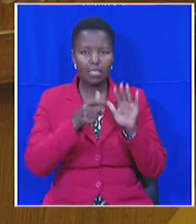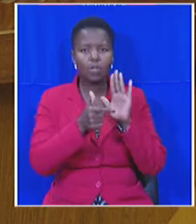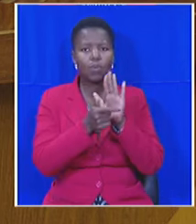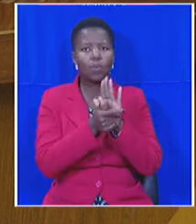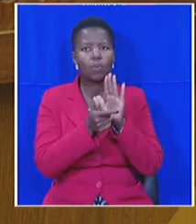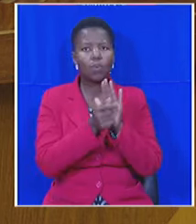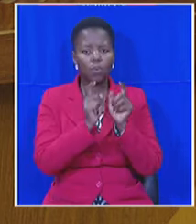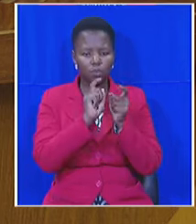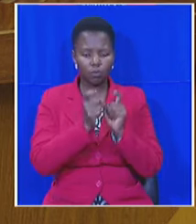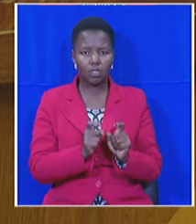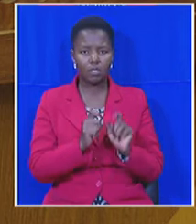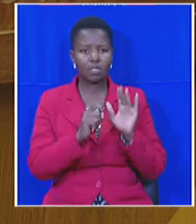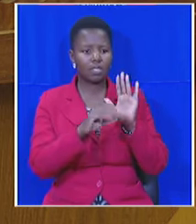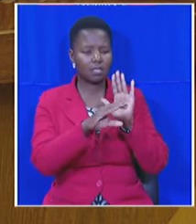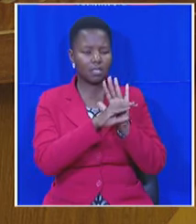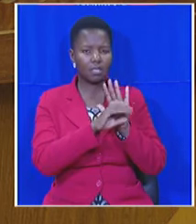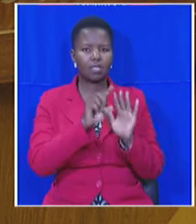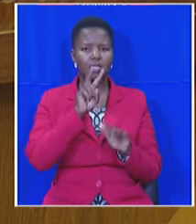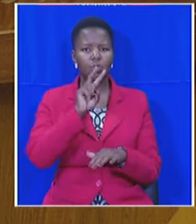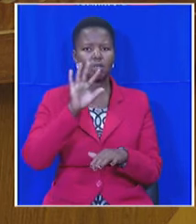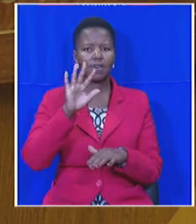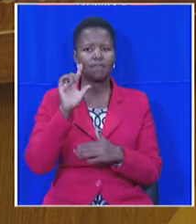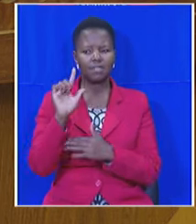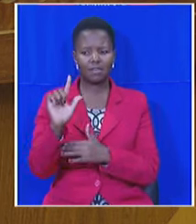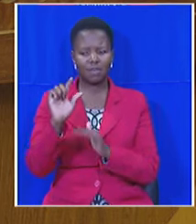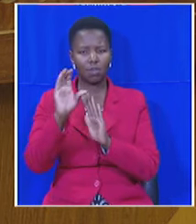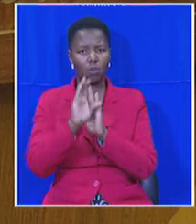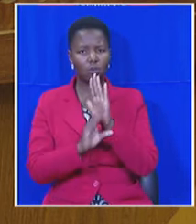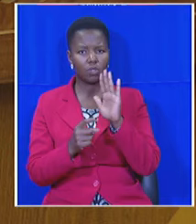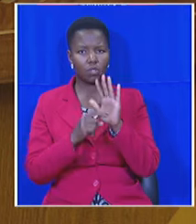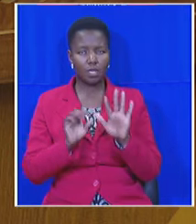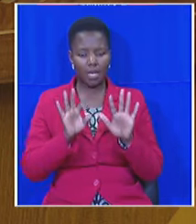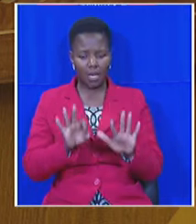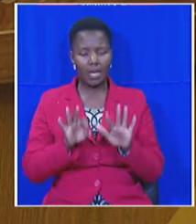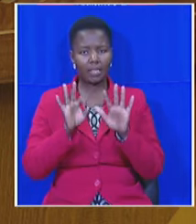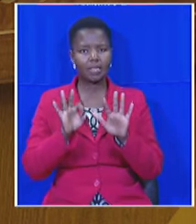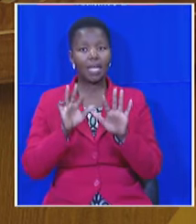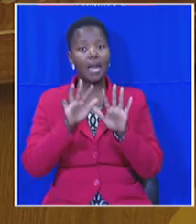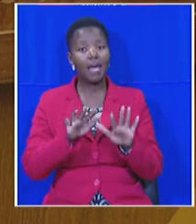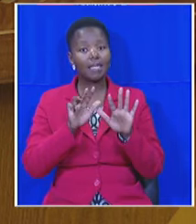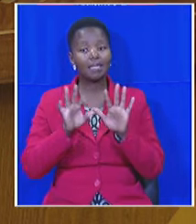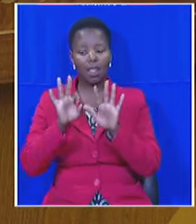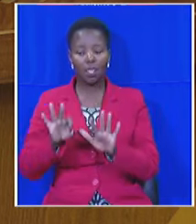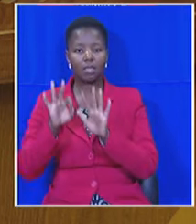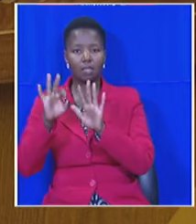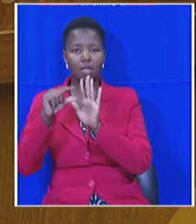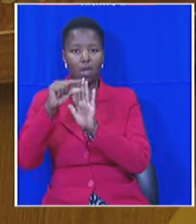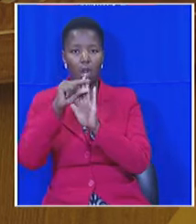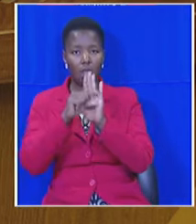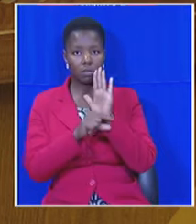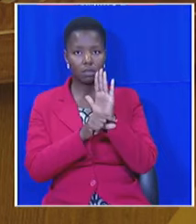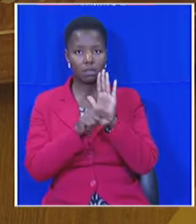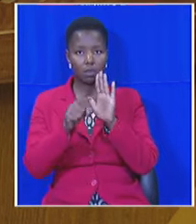Section 25(7) of the Constitution, that is the 1913 clause, and go 3 centuries